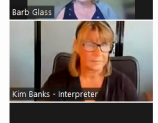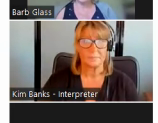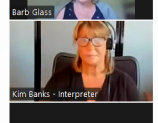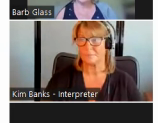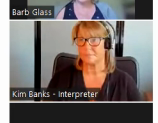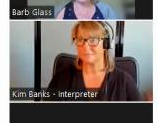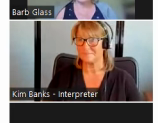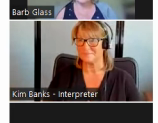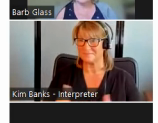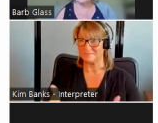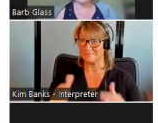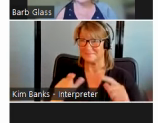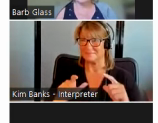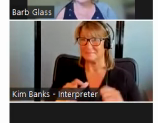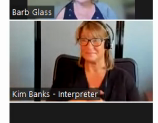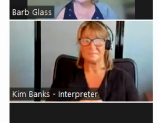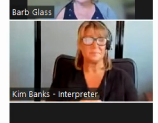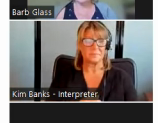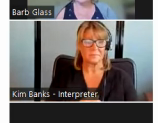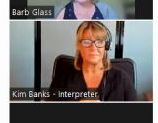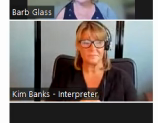Last thing I'll just say about forms